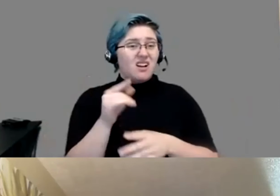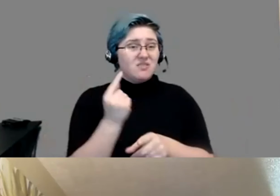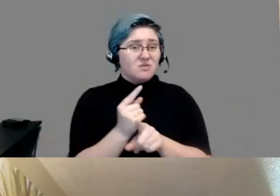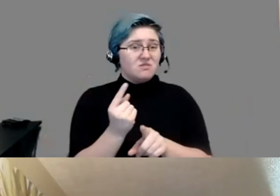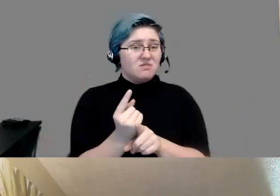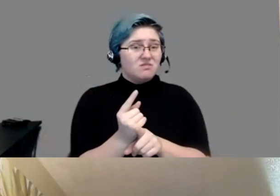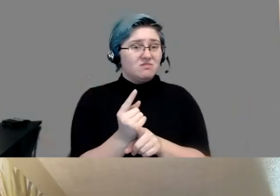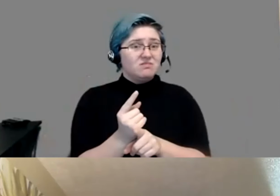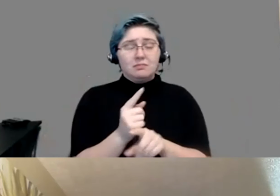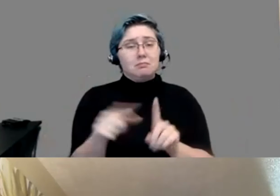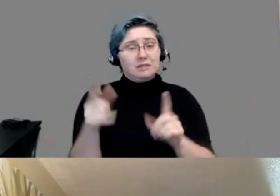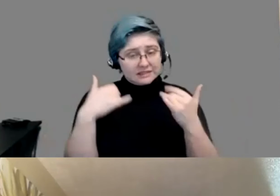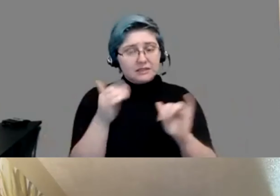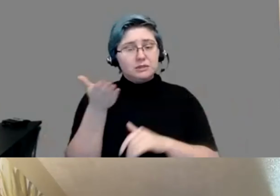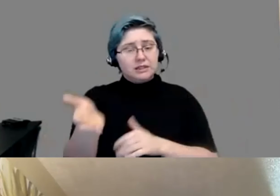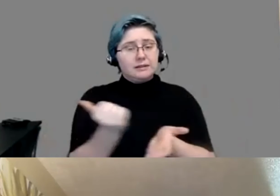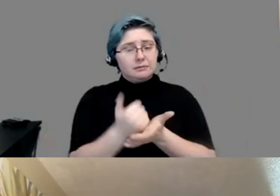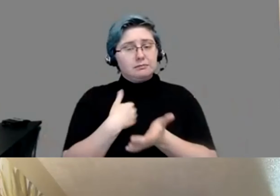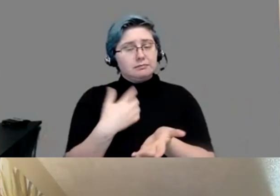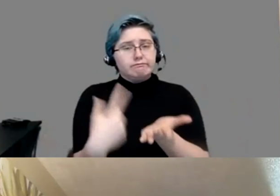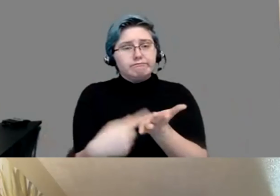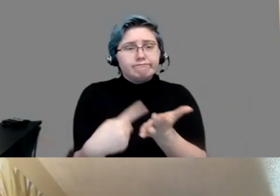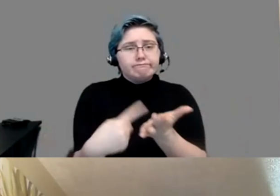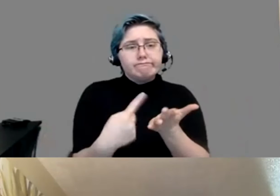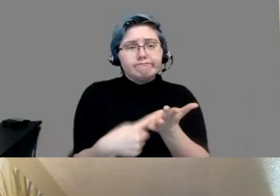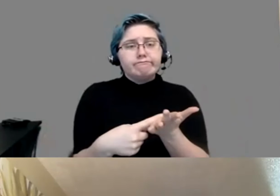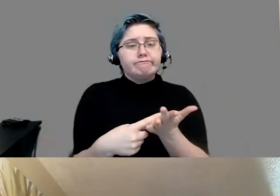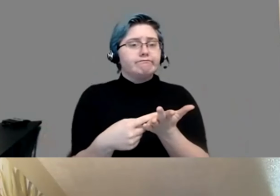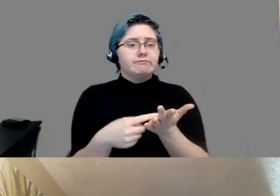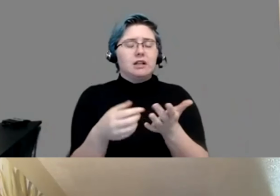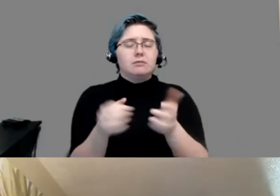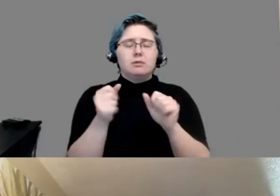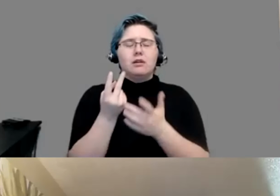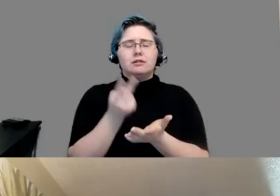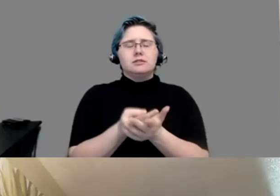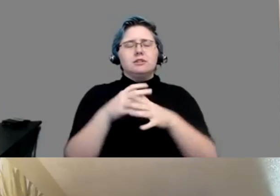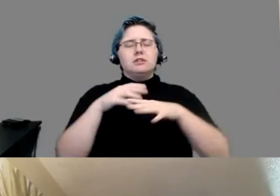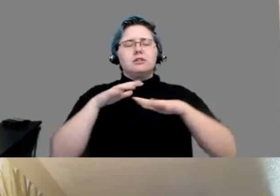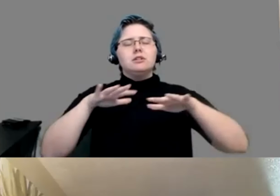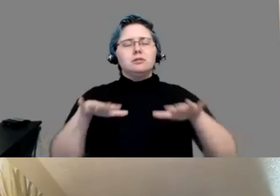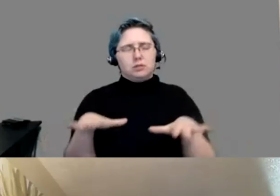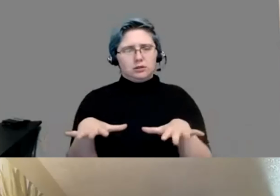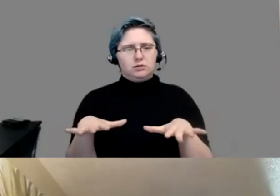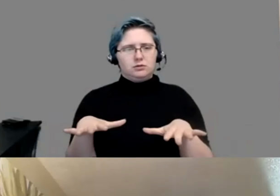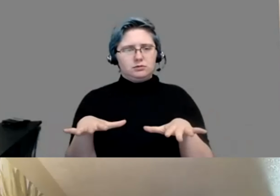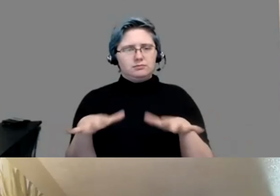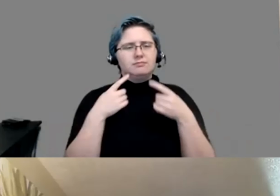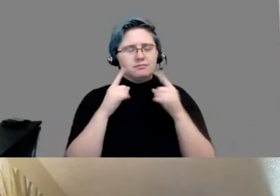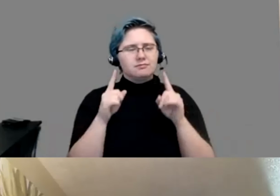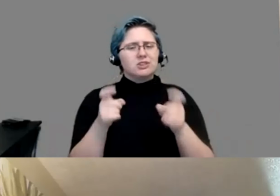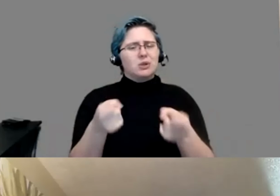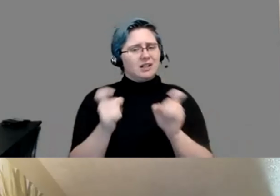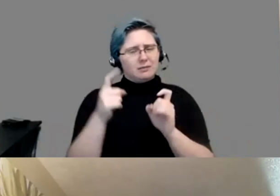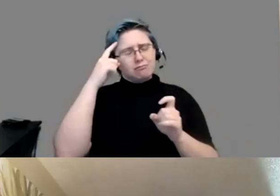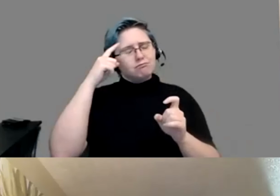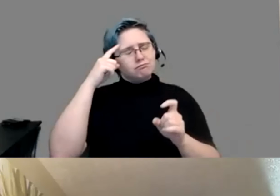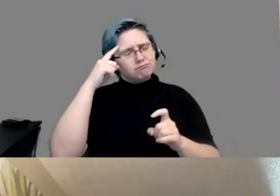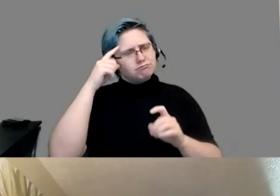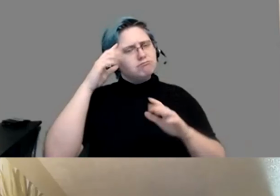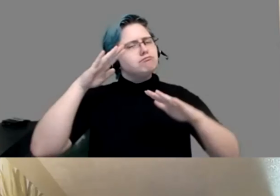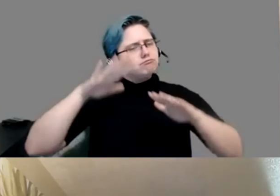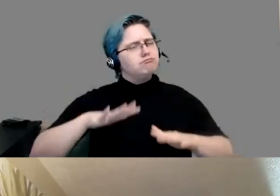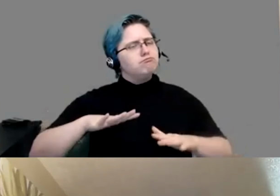there to help talk me through it and be able just to lay down and relax. So yeah, it gives me that peace of mind knowing